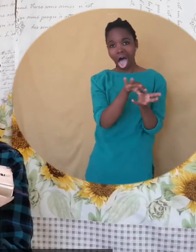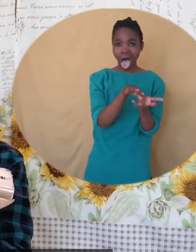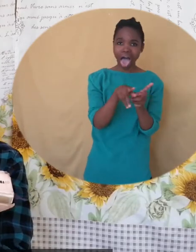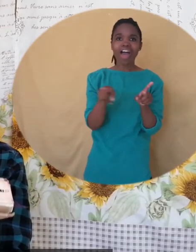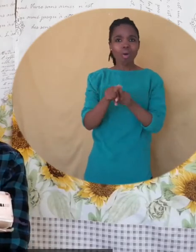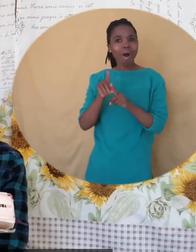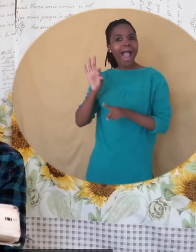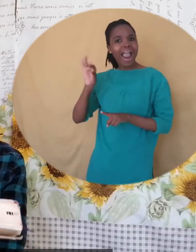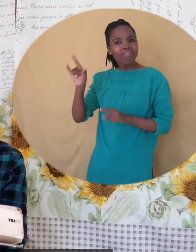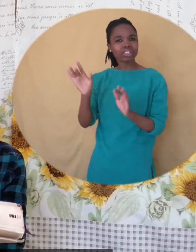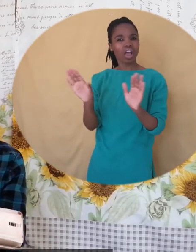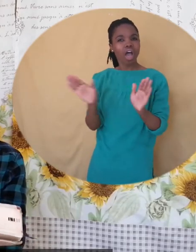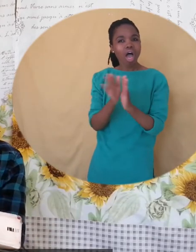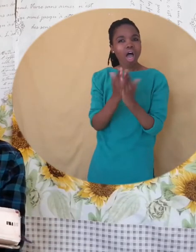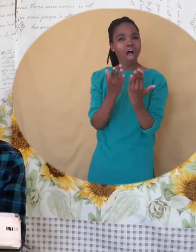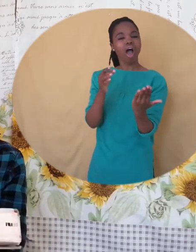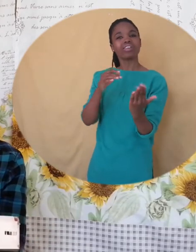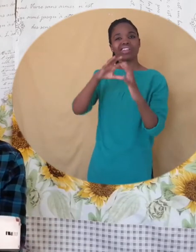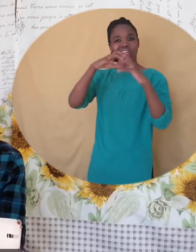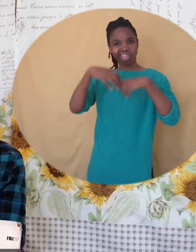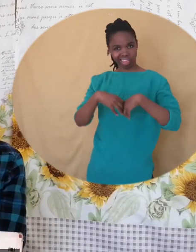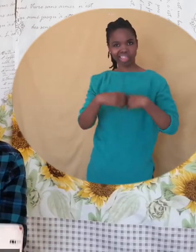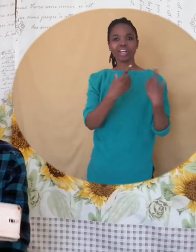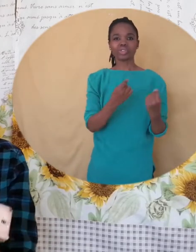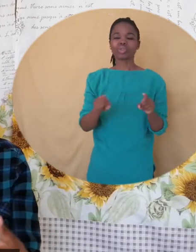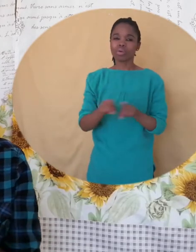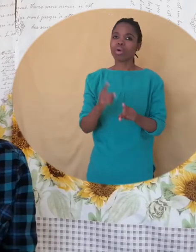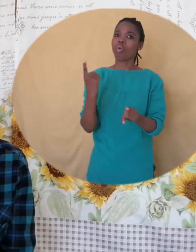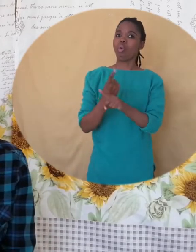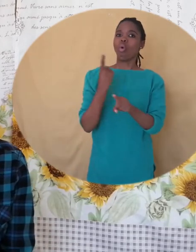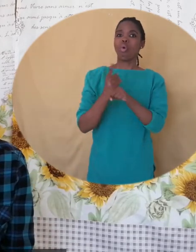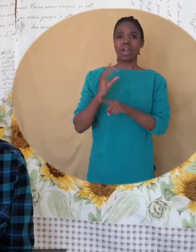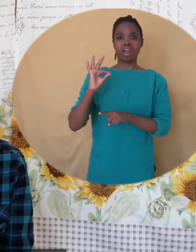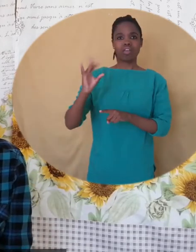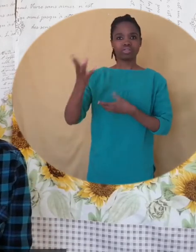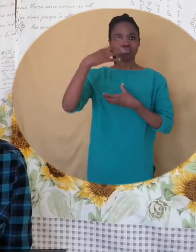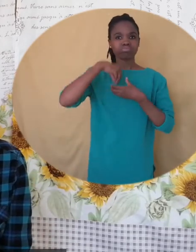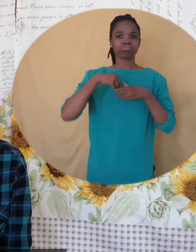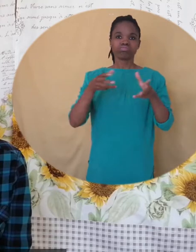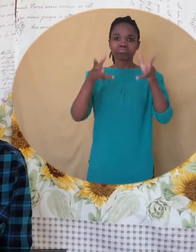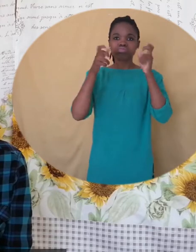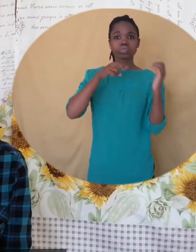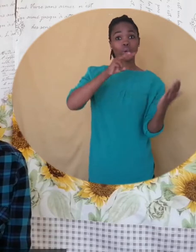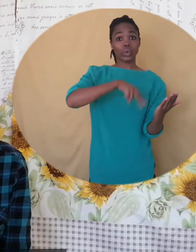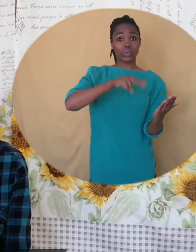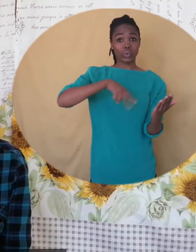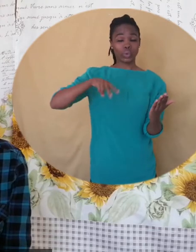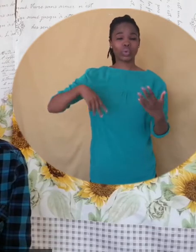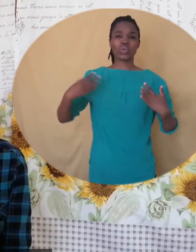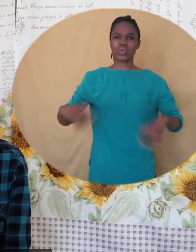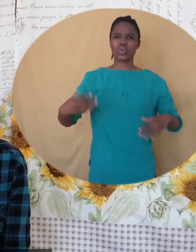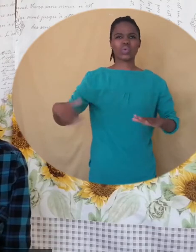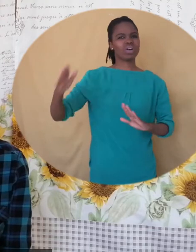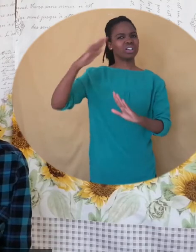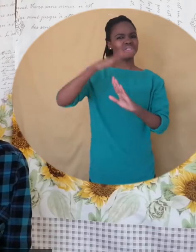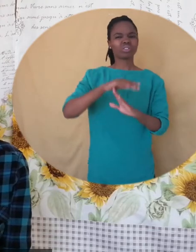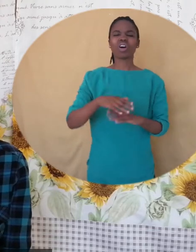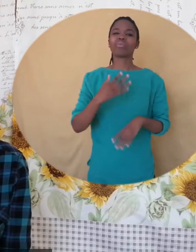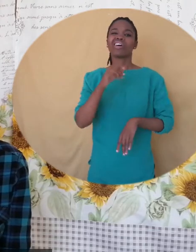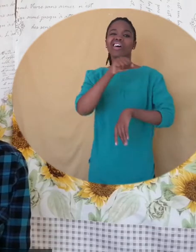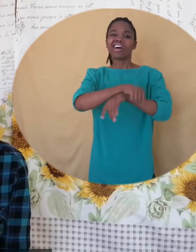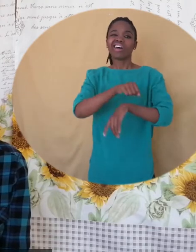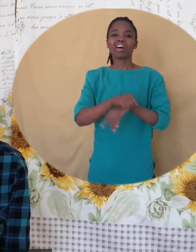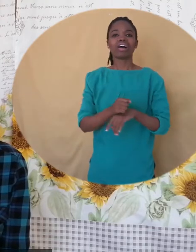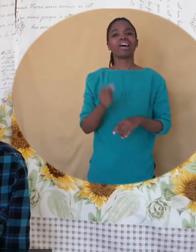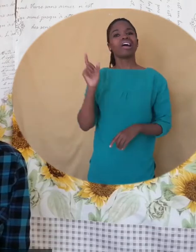if you can see, because I read it every day. This is my daily bread. Out of all the things, out of all the books, there's just